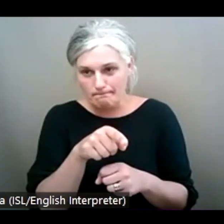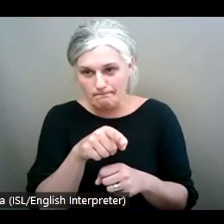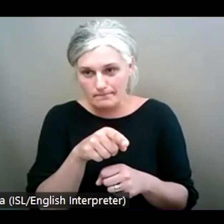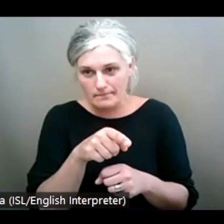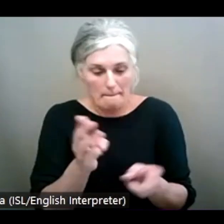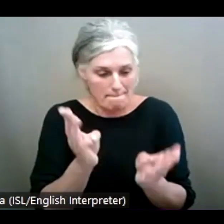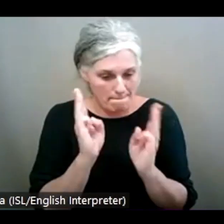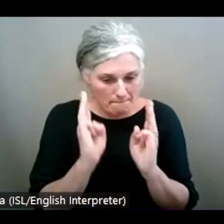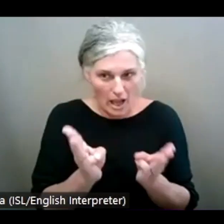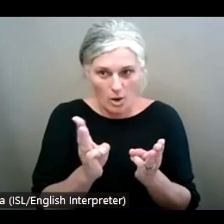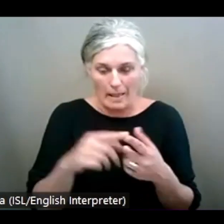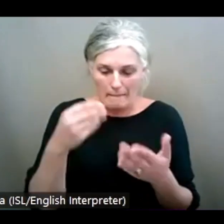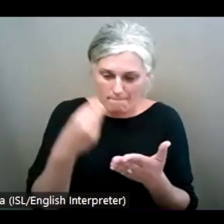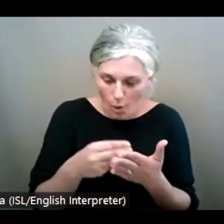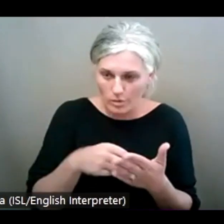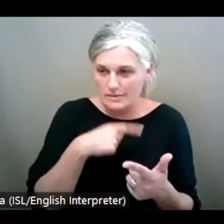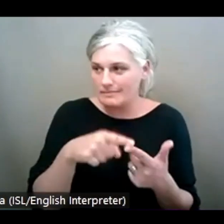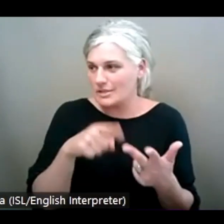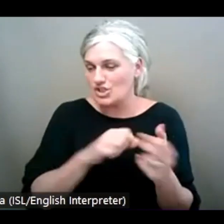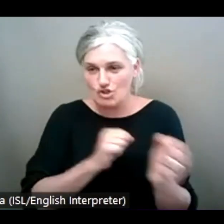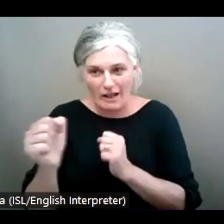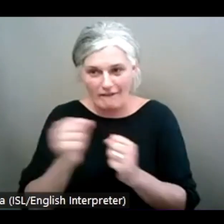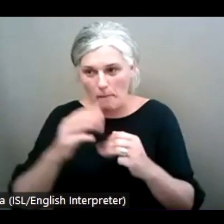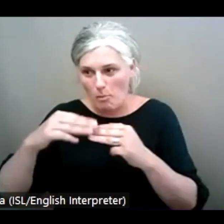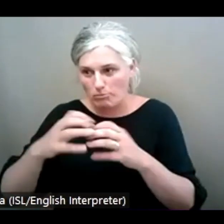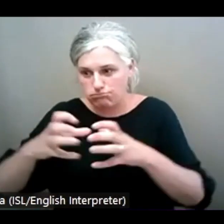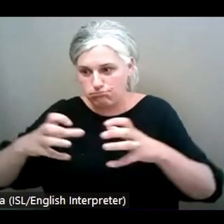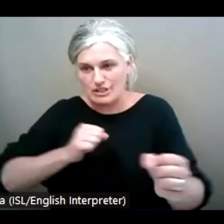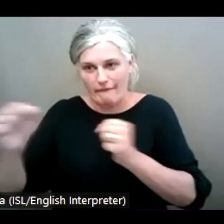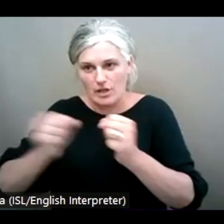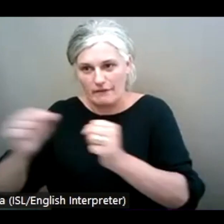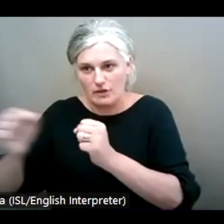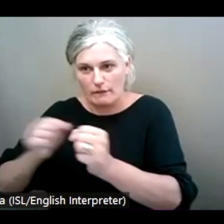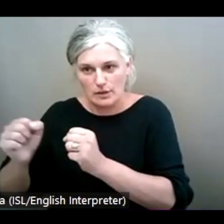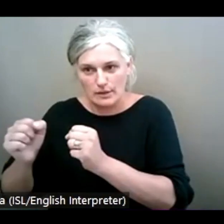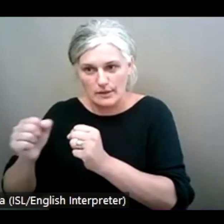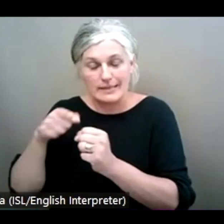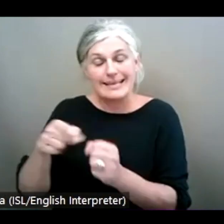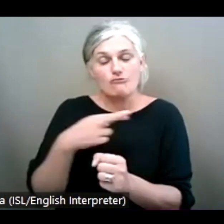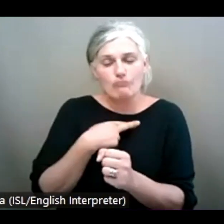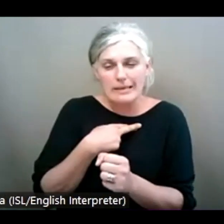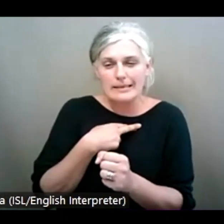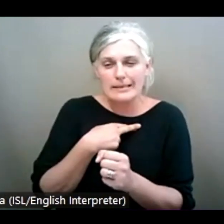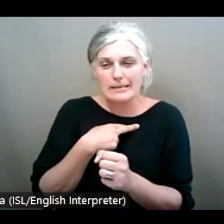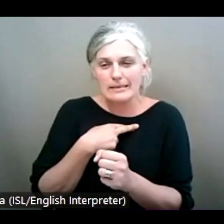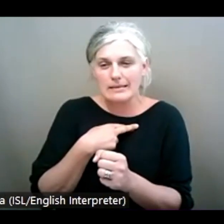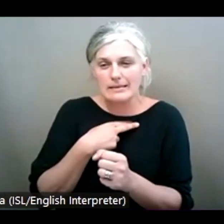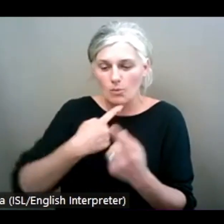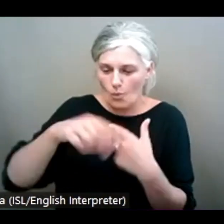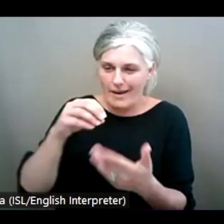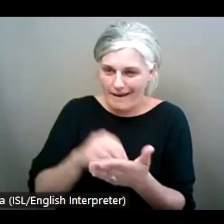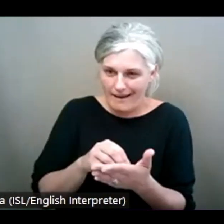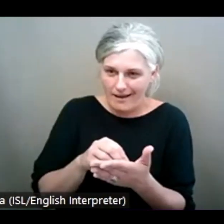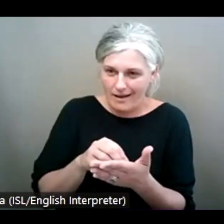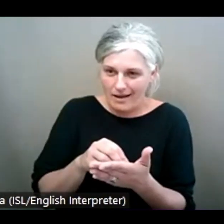about power, and it's about money, and it's about services, more services, more services. And it's about the real big story we have. And